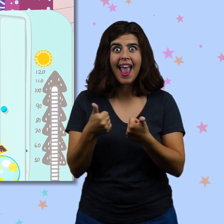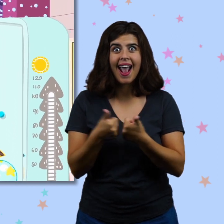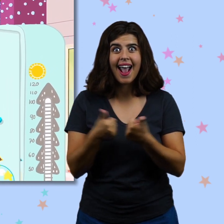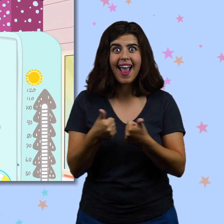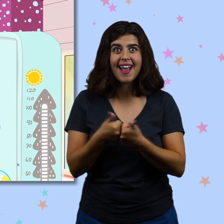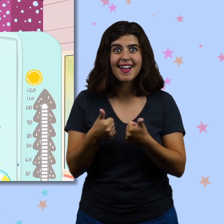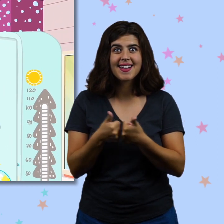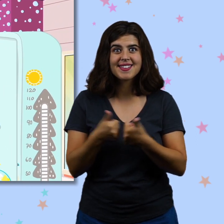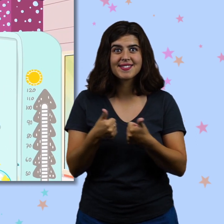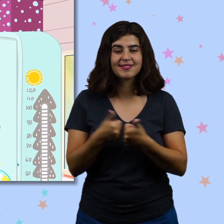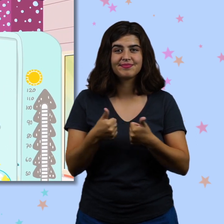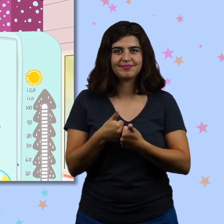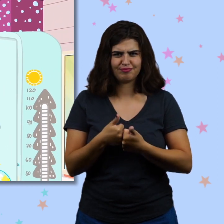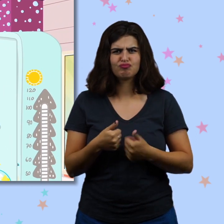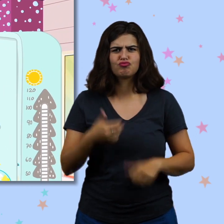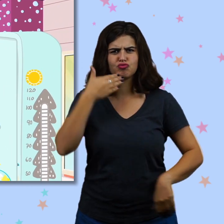game.